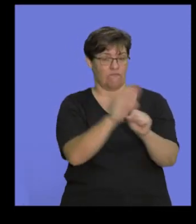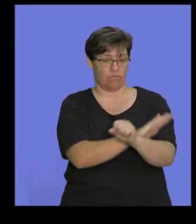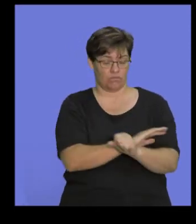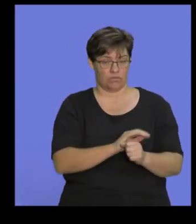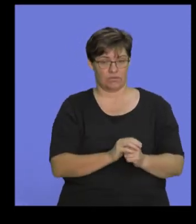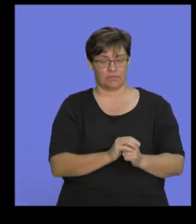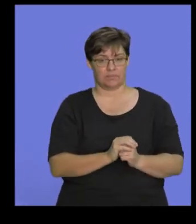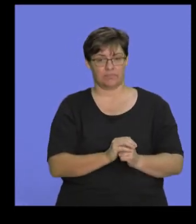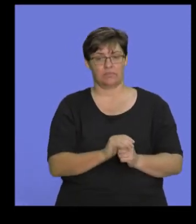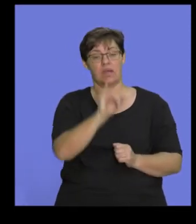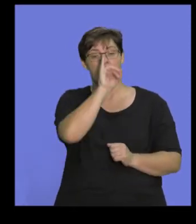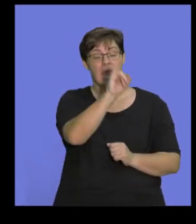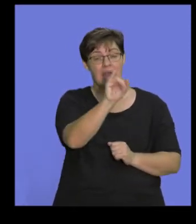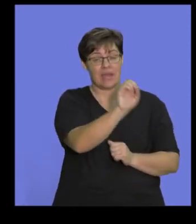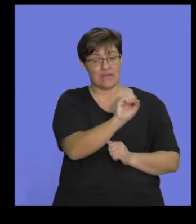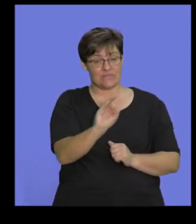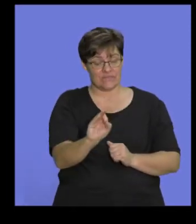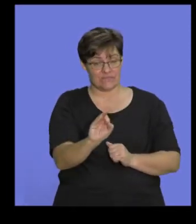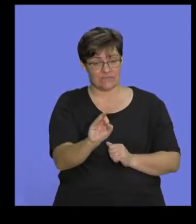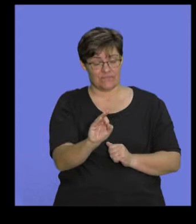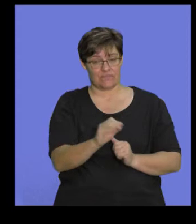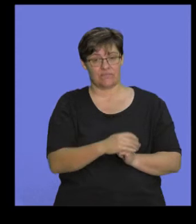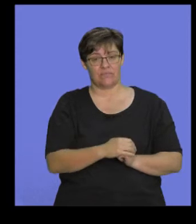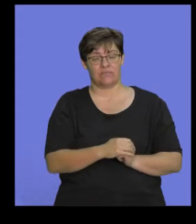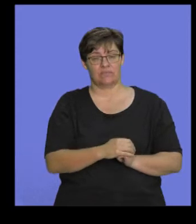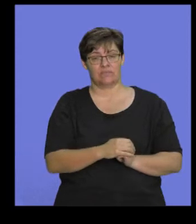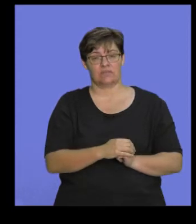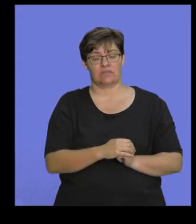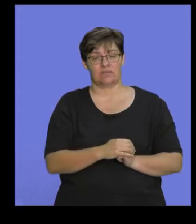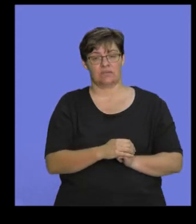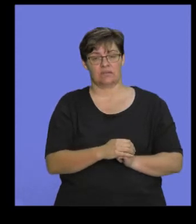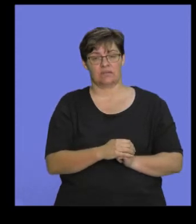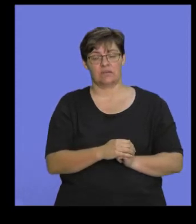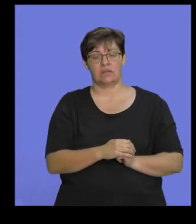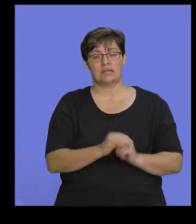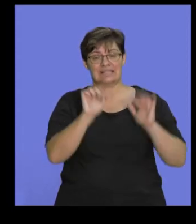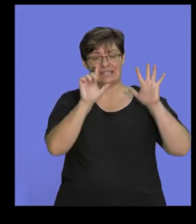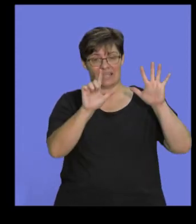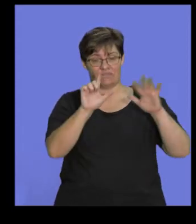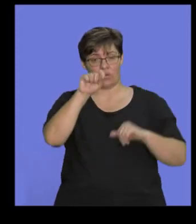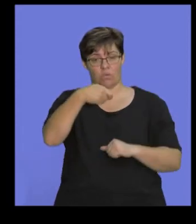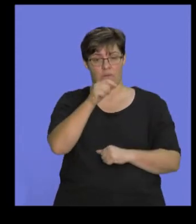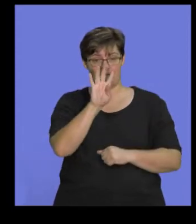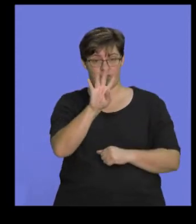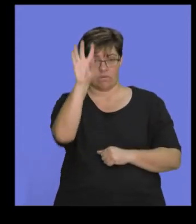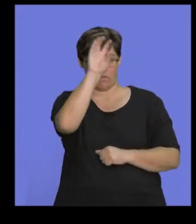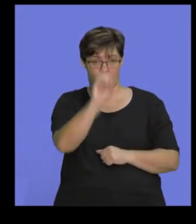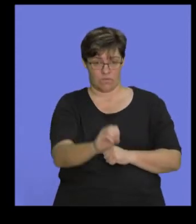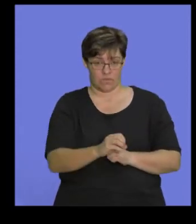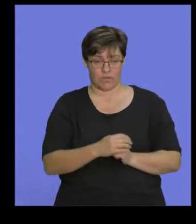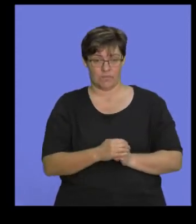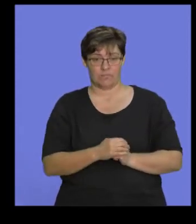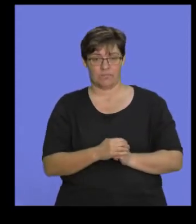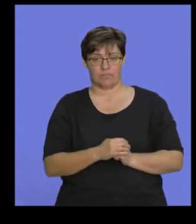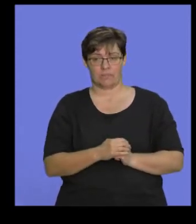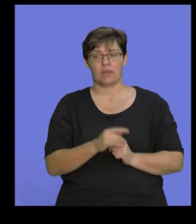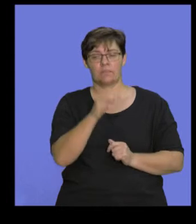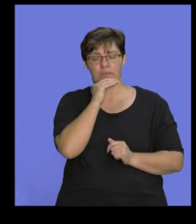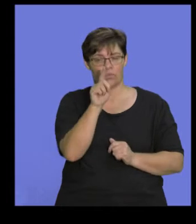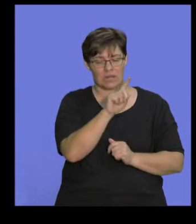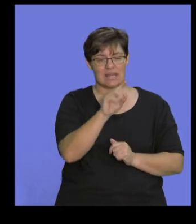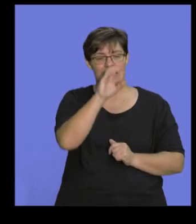it. Now, our I effective that they told us we have is the 7.4%. So that's